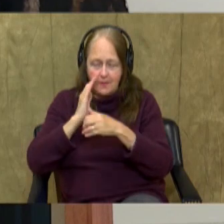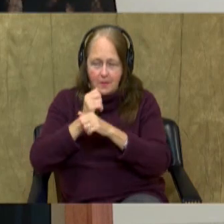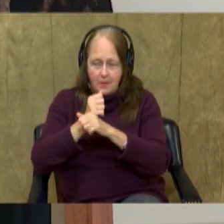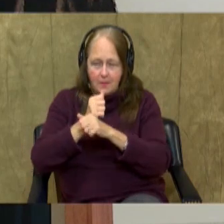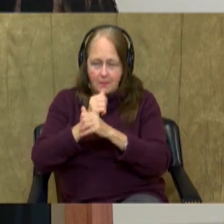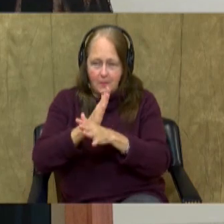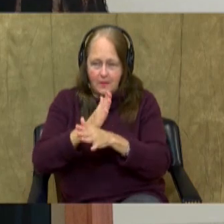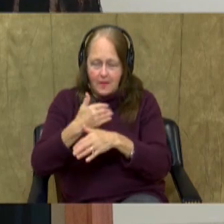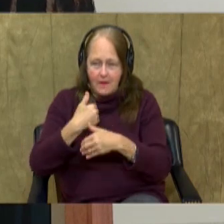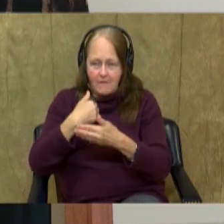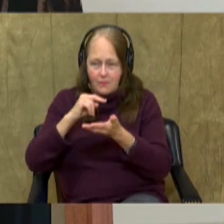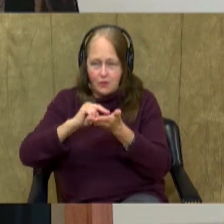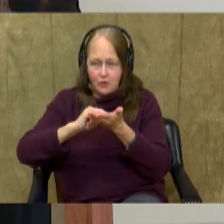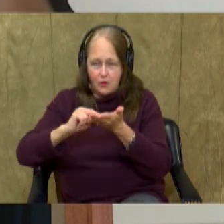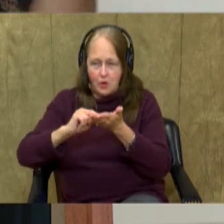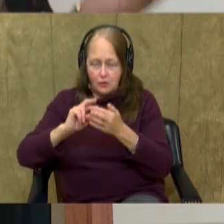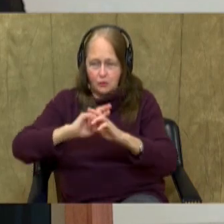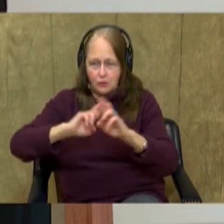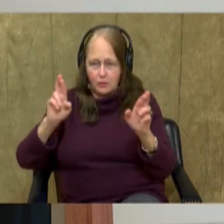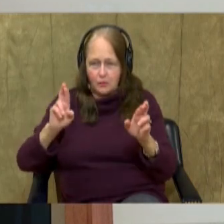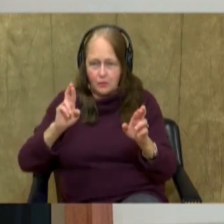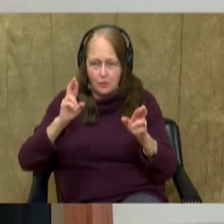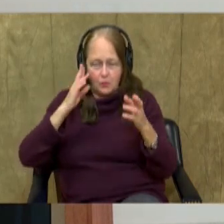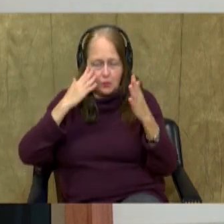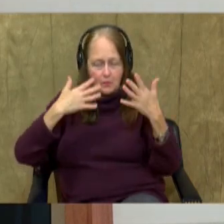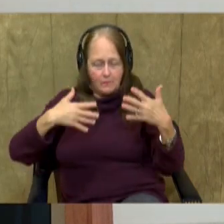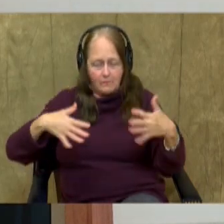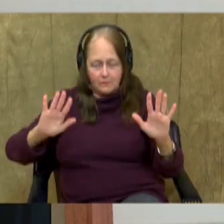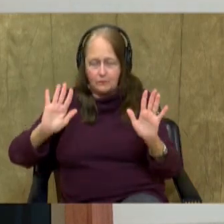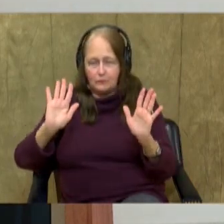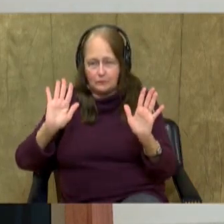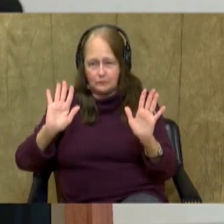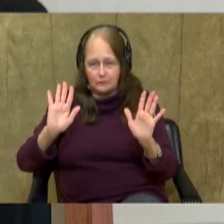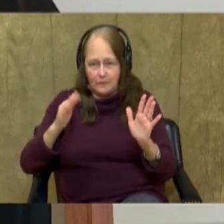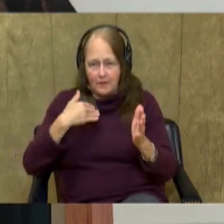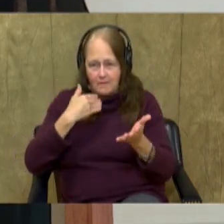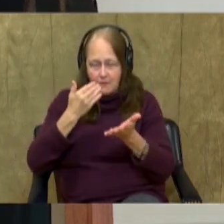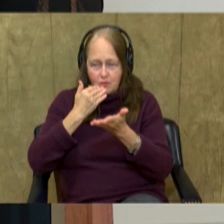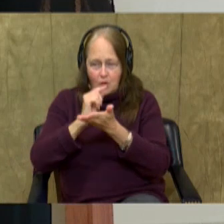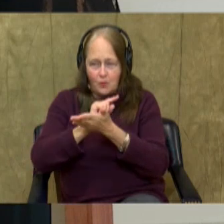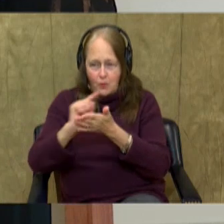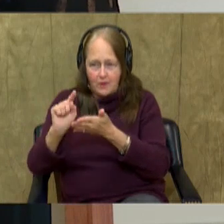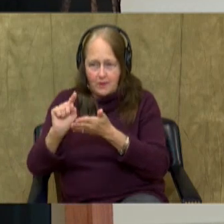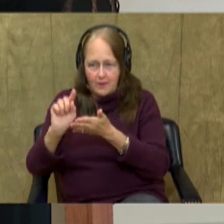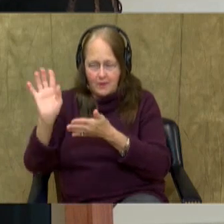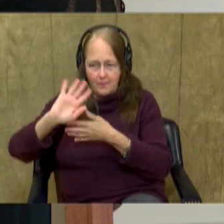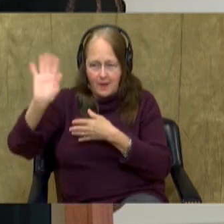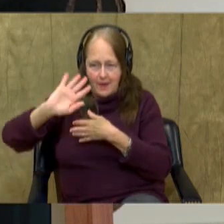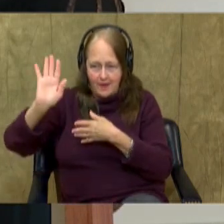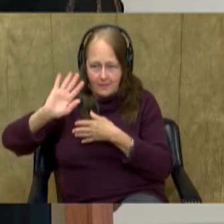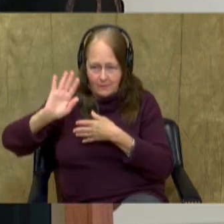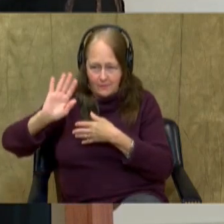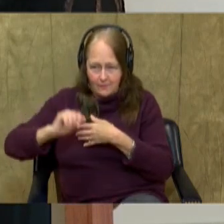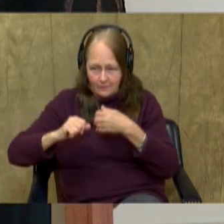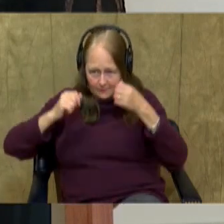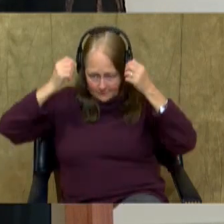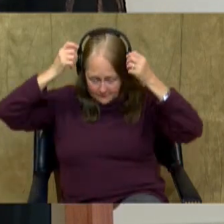prepared, have your notes ready, and we're going to wrap this thing up. Have a good week. Goodbye.